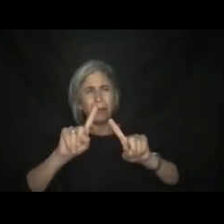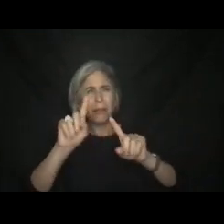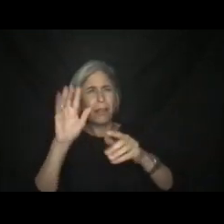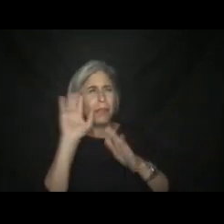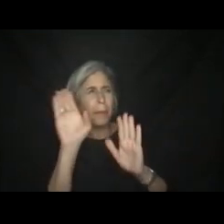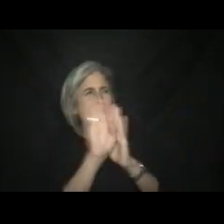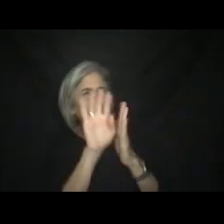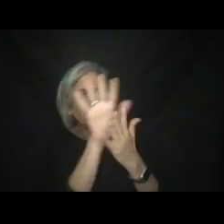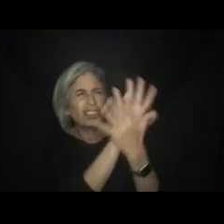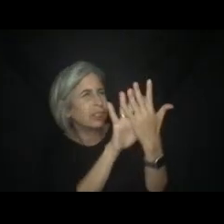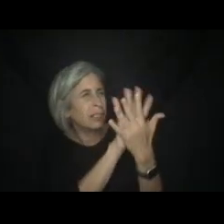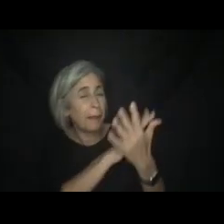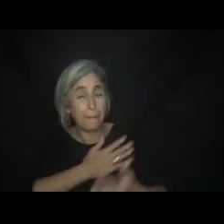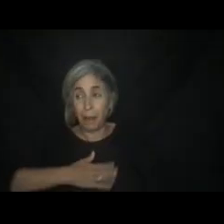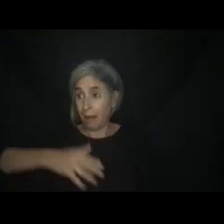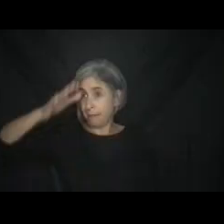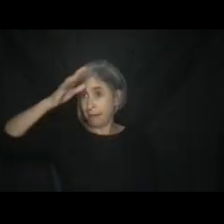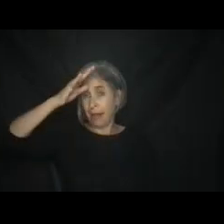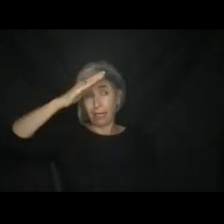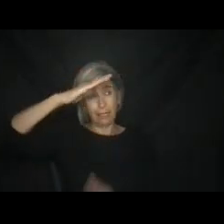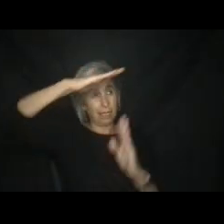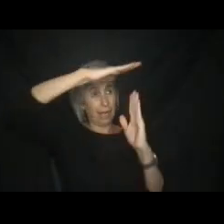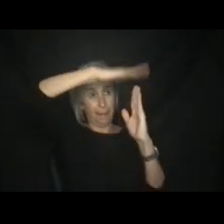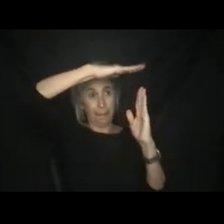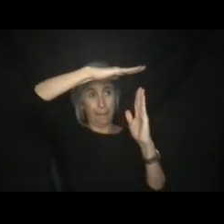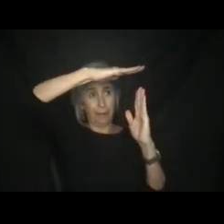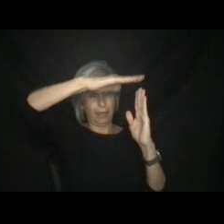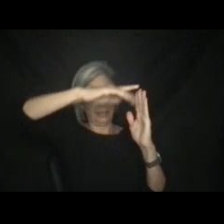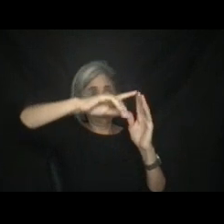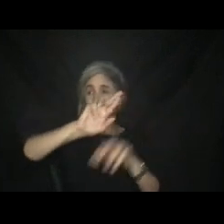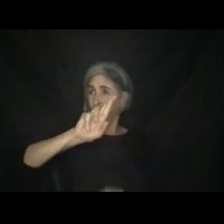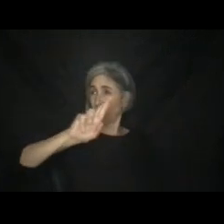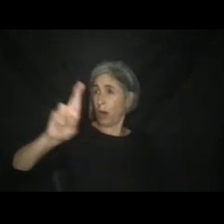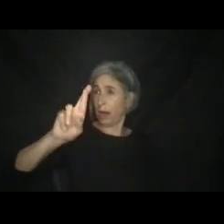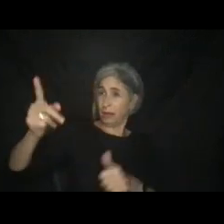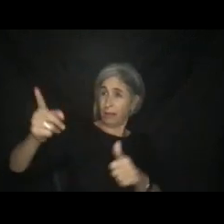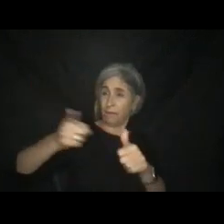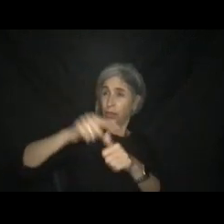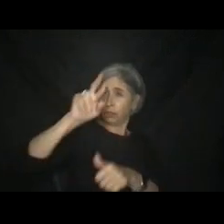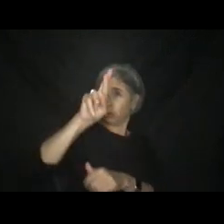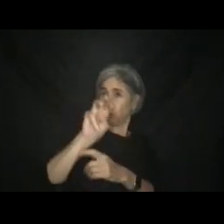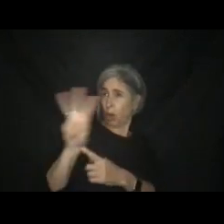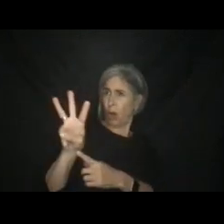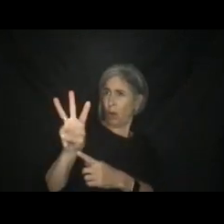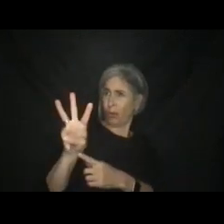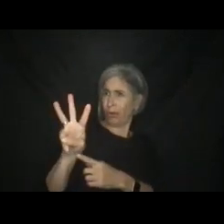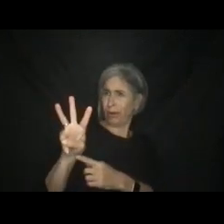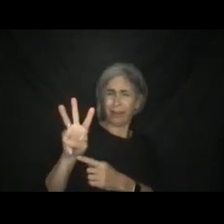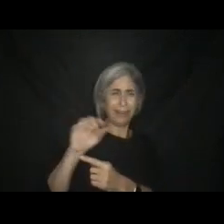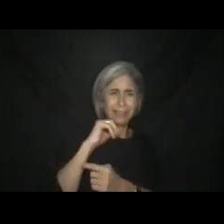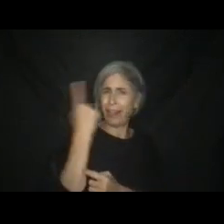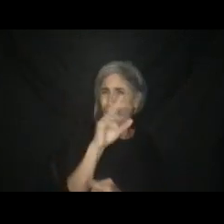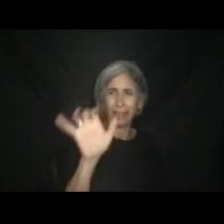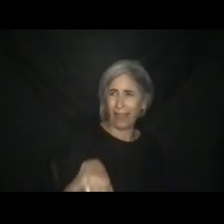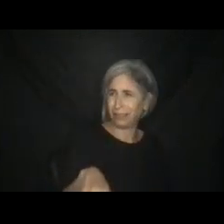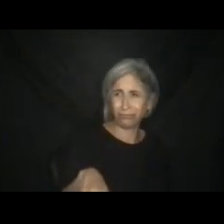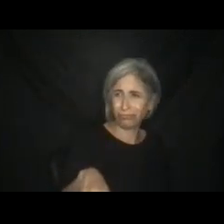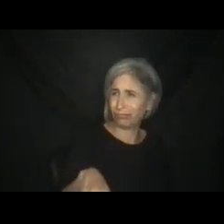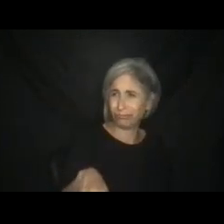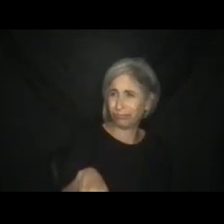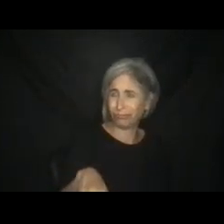pictures. My dad is at the top one on the very right on the first row, and that's not what he looked like. So